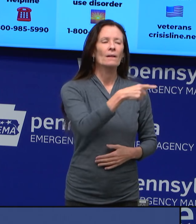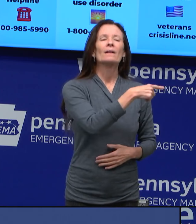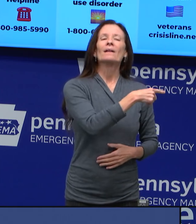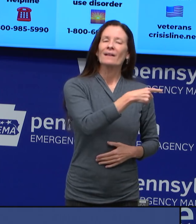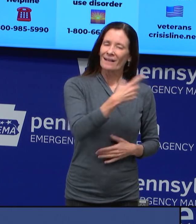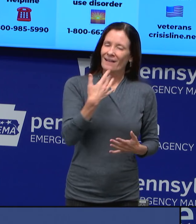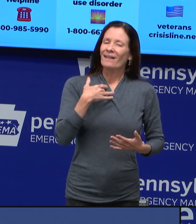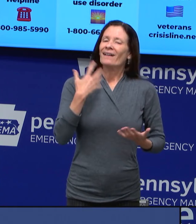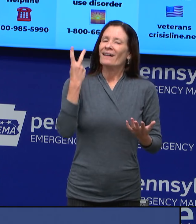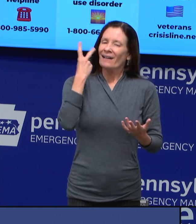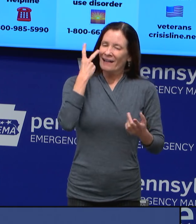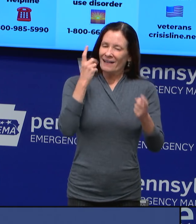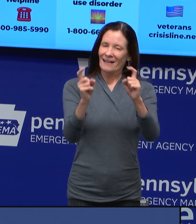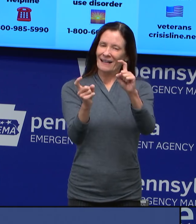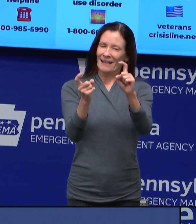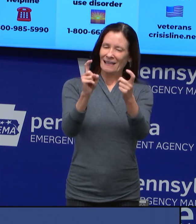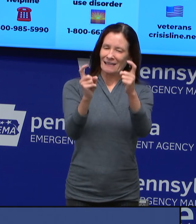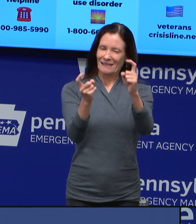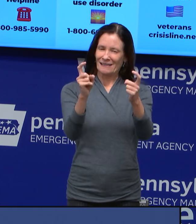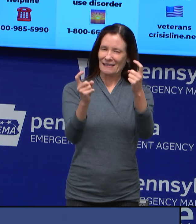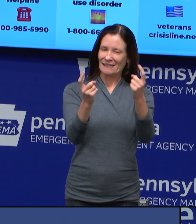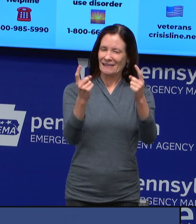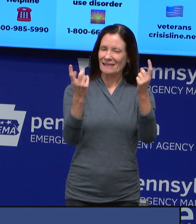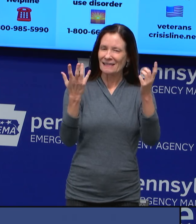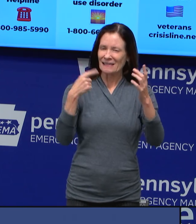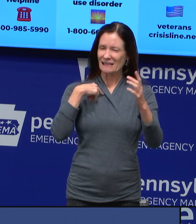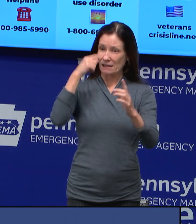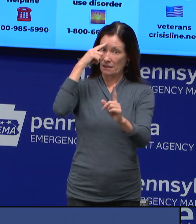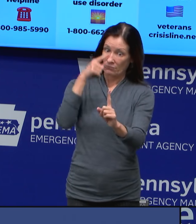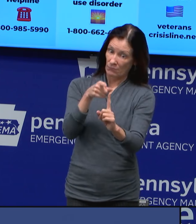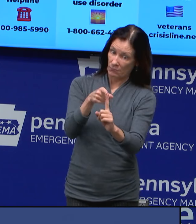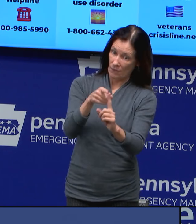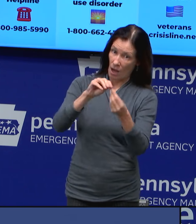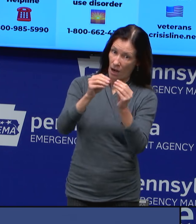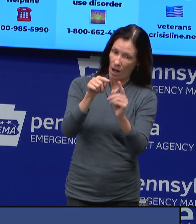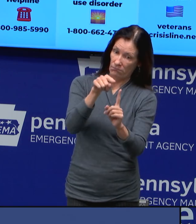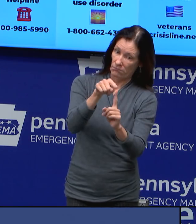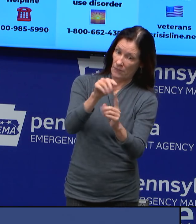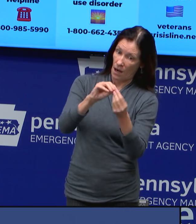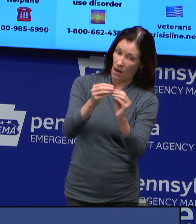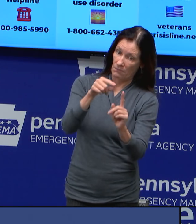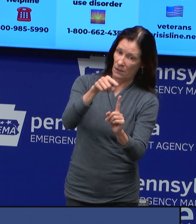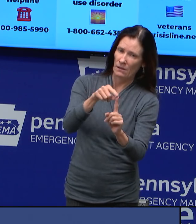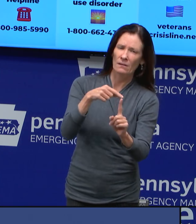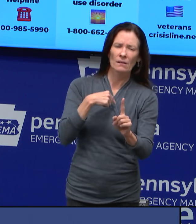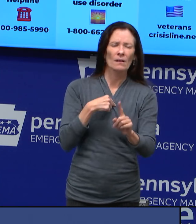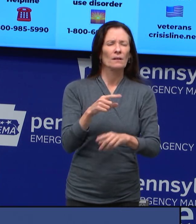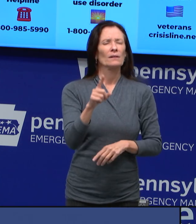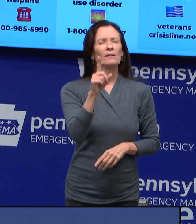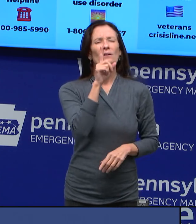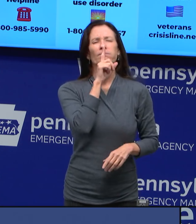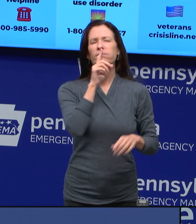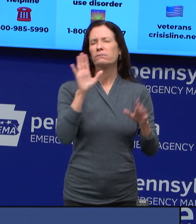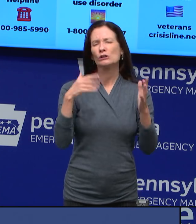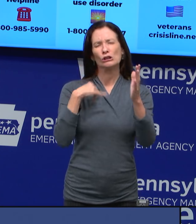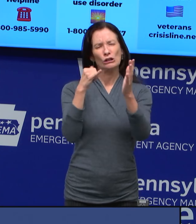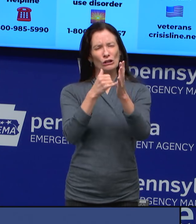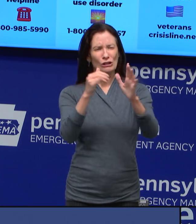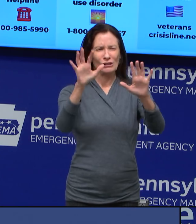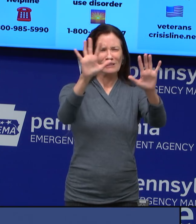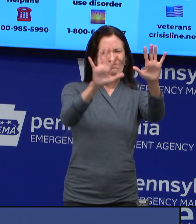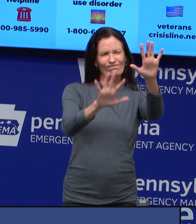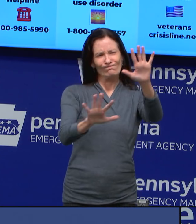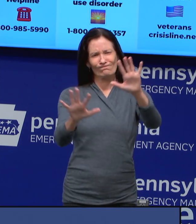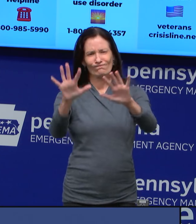that we put down so that we would have some quantitative data to look at, but this will be a qualitative decision